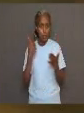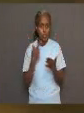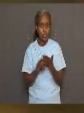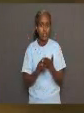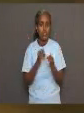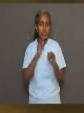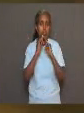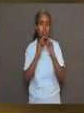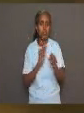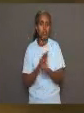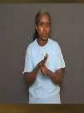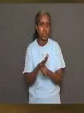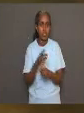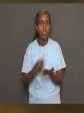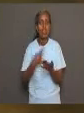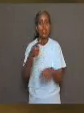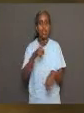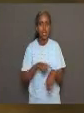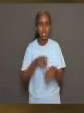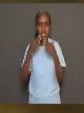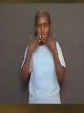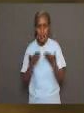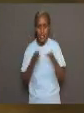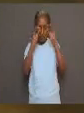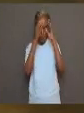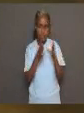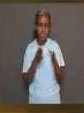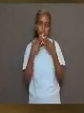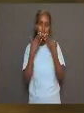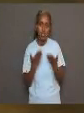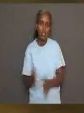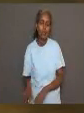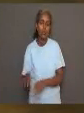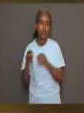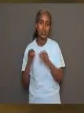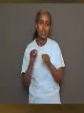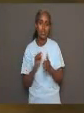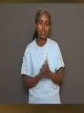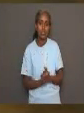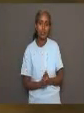informative. Until next time, thank you, teacher. Thank you, students.